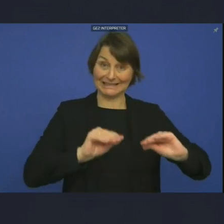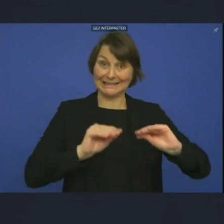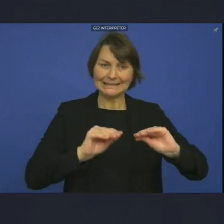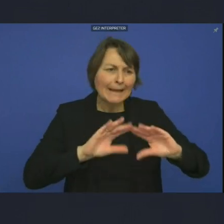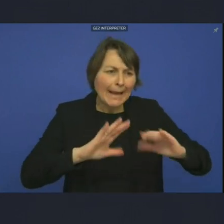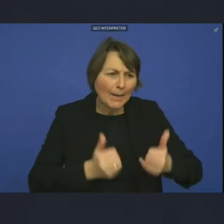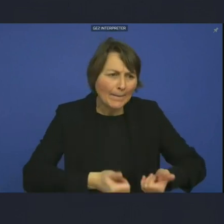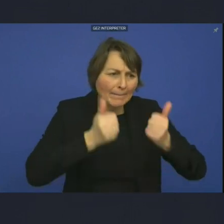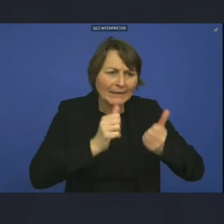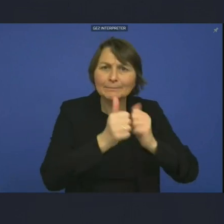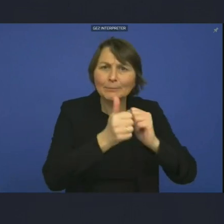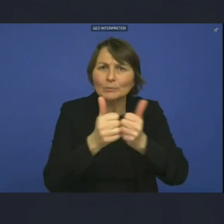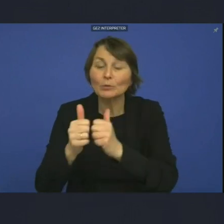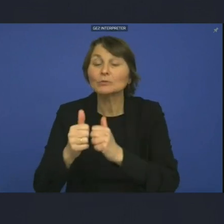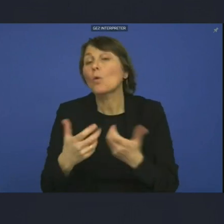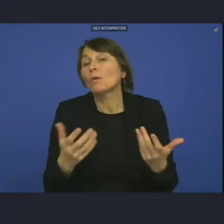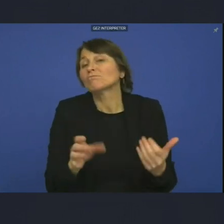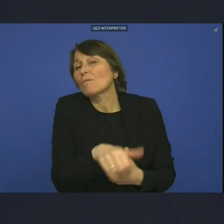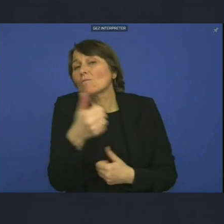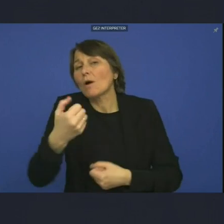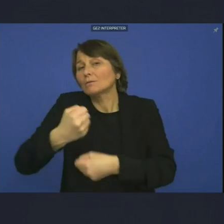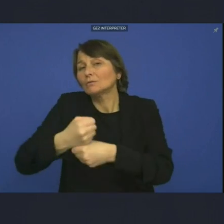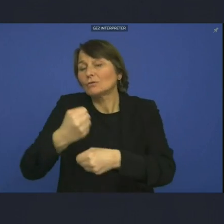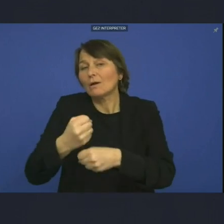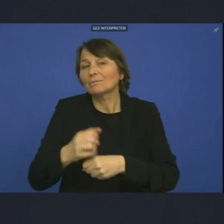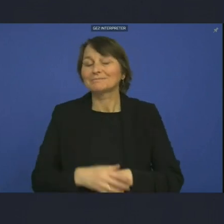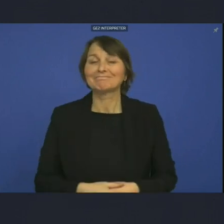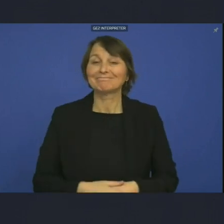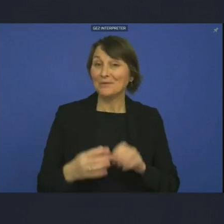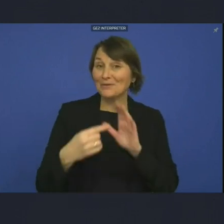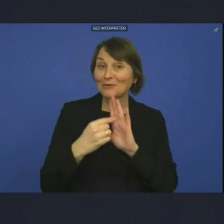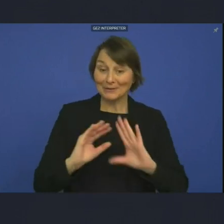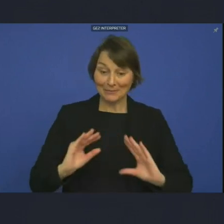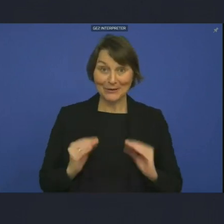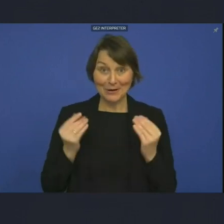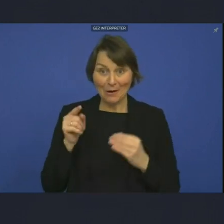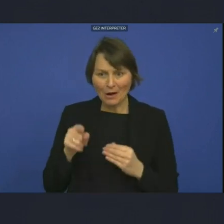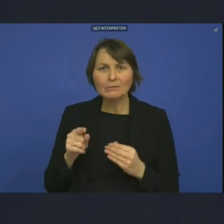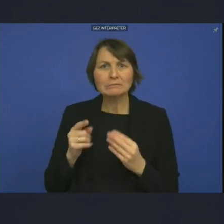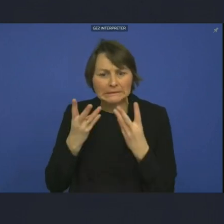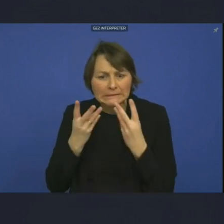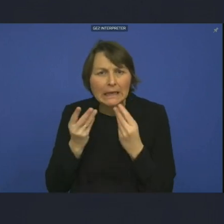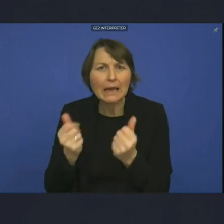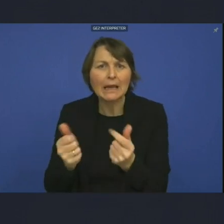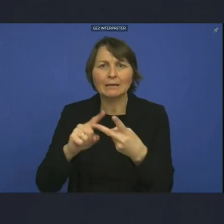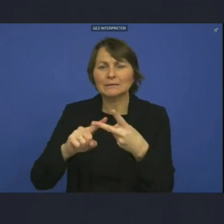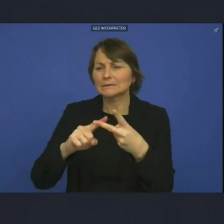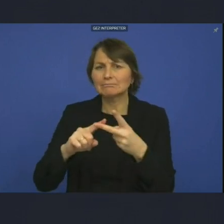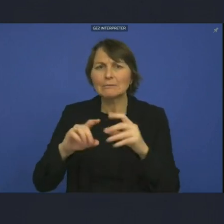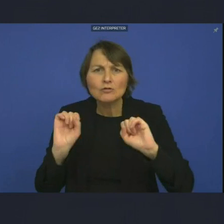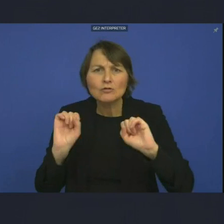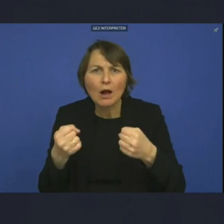We all know, for example, that young people have skills and competencies the older ones might